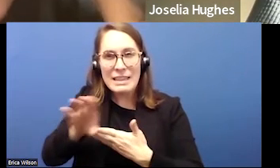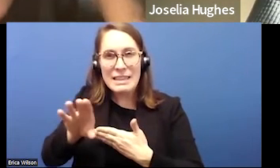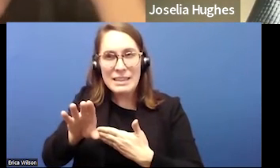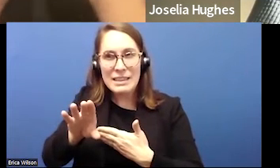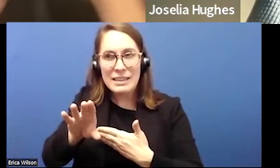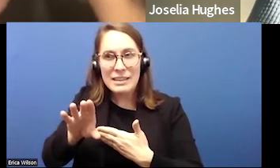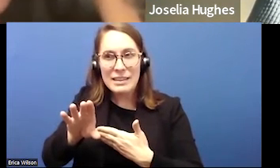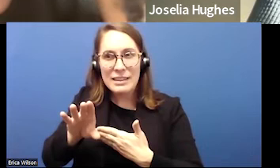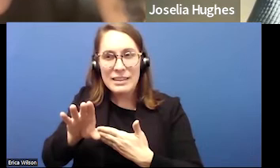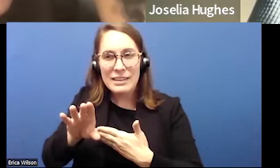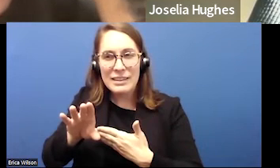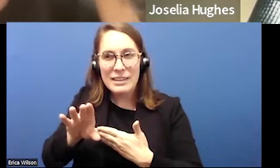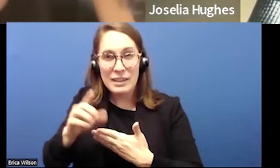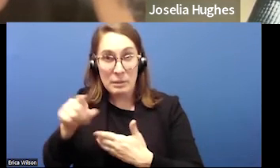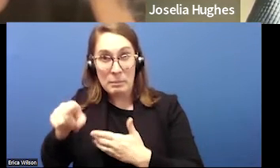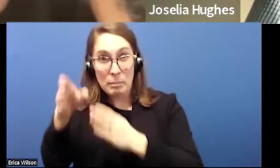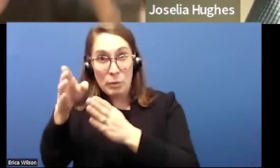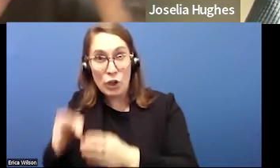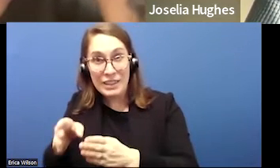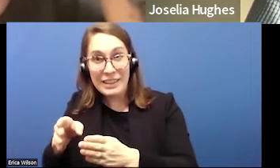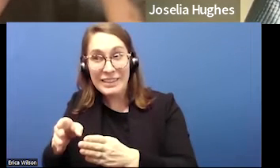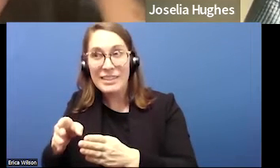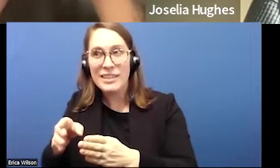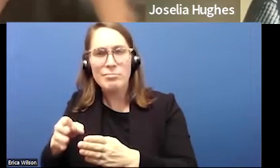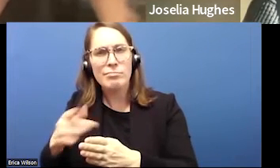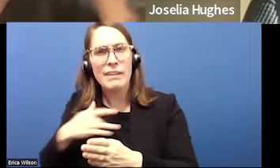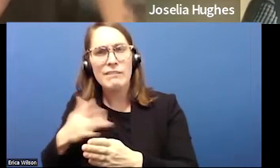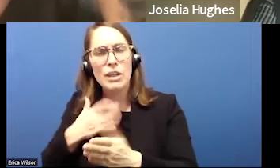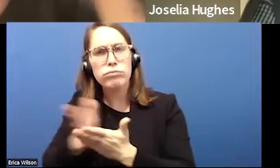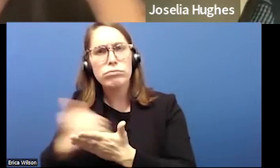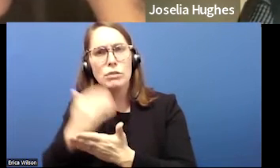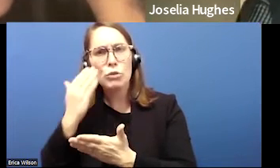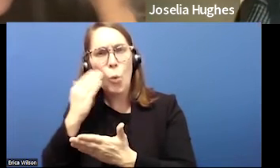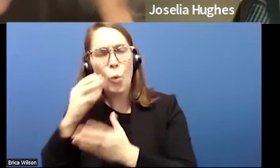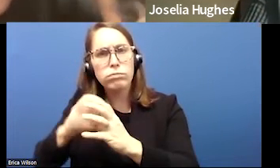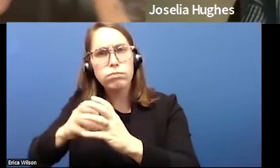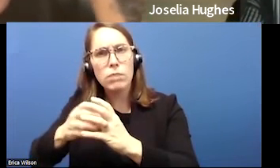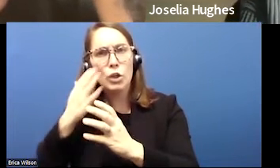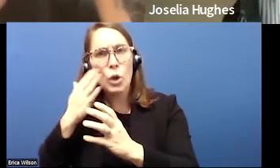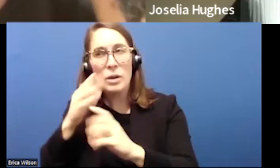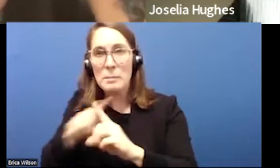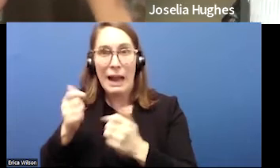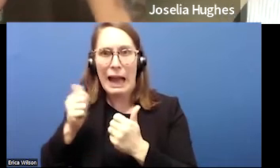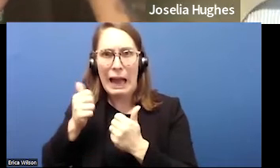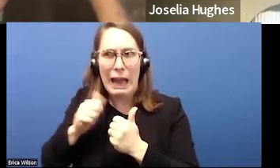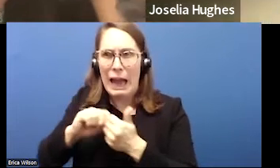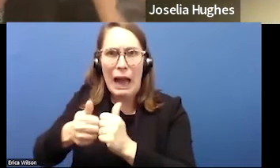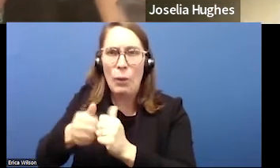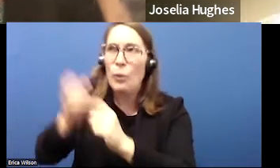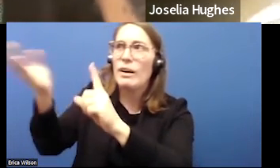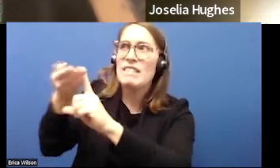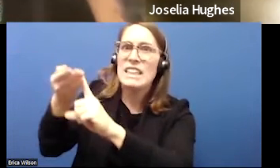well versed in intersectionality themselves, but is struggling to get their boss, board of directors, or community to buy in?